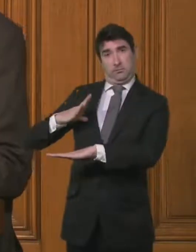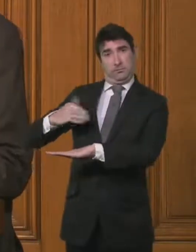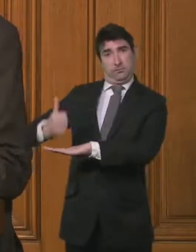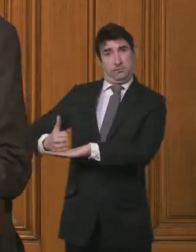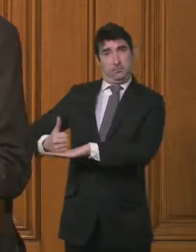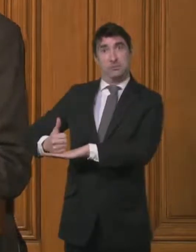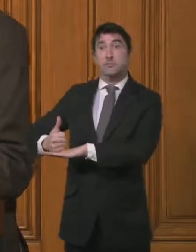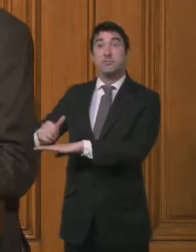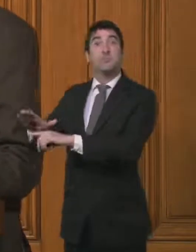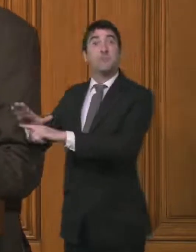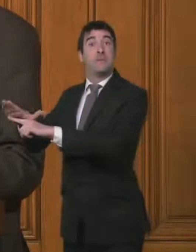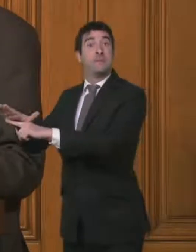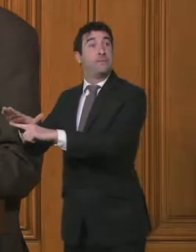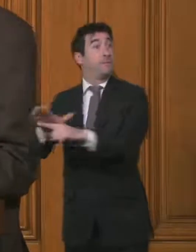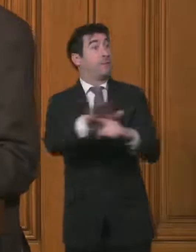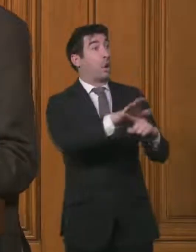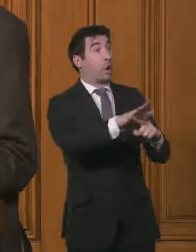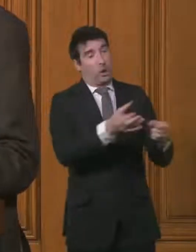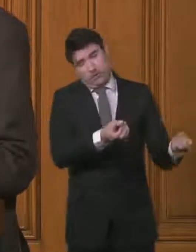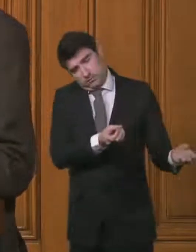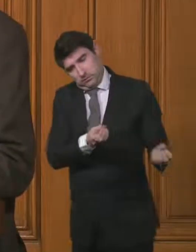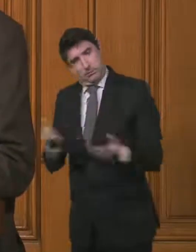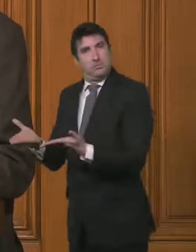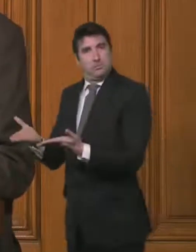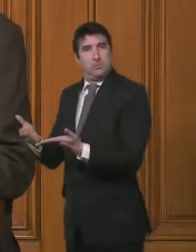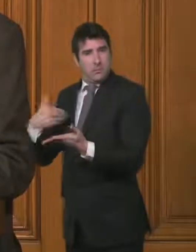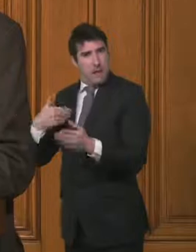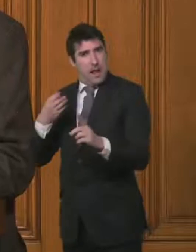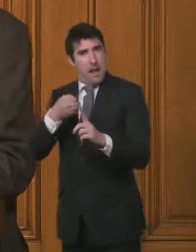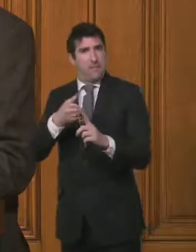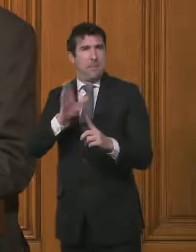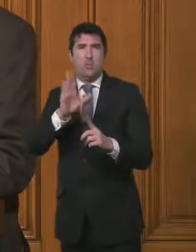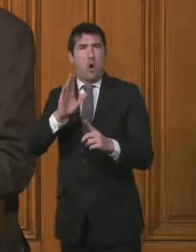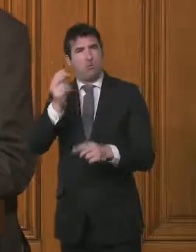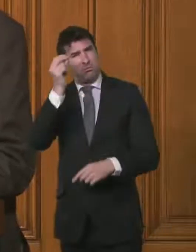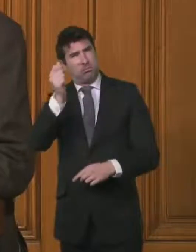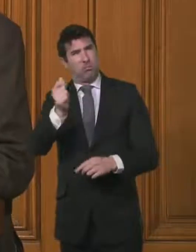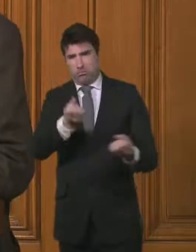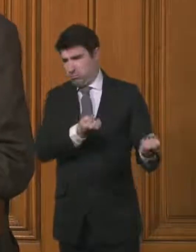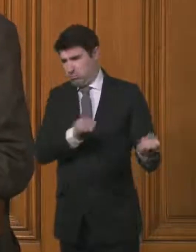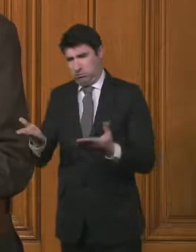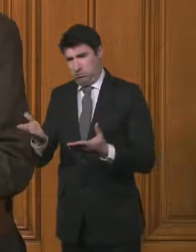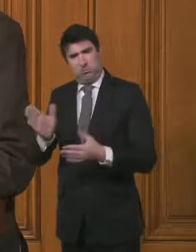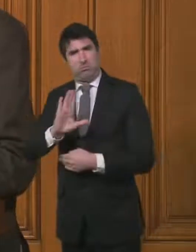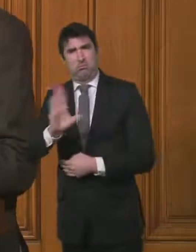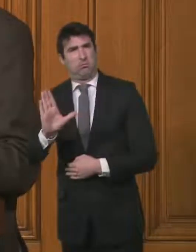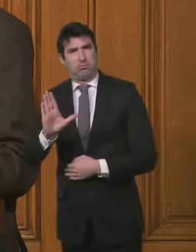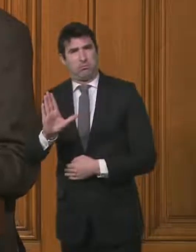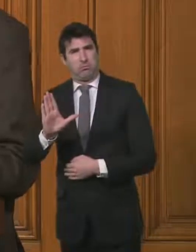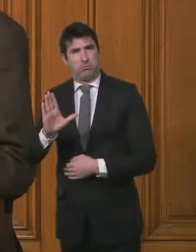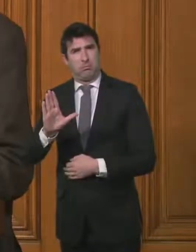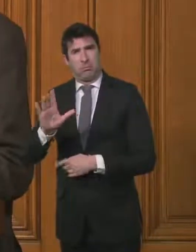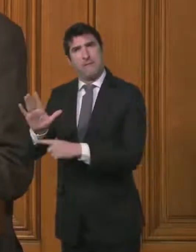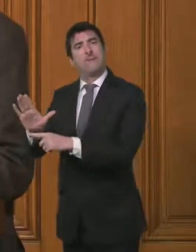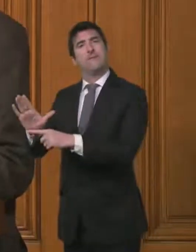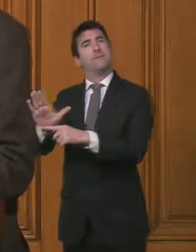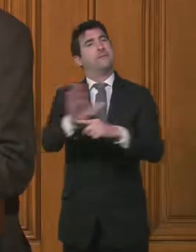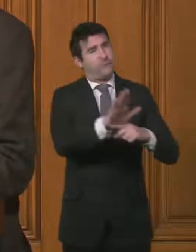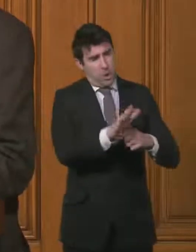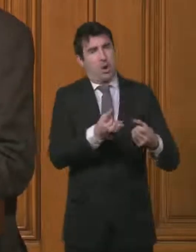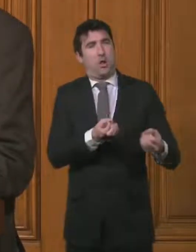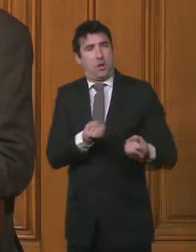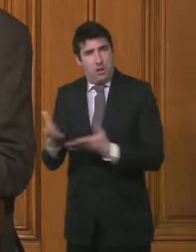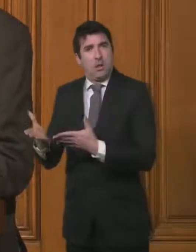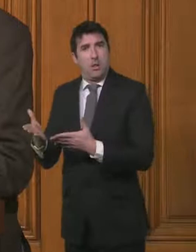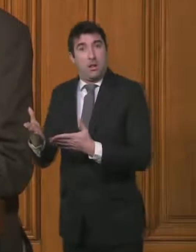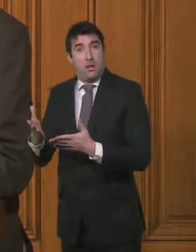wouldn't last do that. resort. And indeed, we asked China's all the a different Nightingale thing, and the hospitals, people are very a few submissive in weeks ago China. to be ready to take patients if